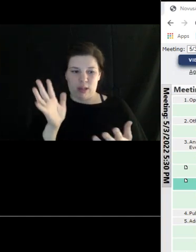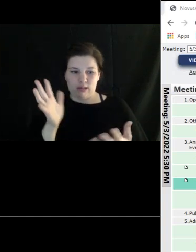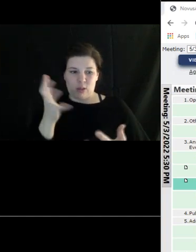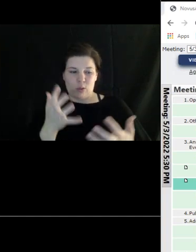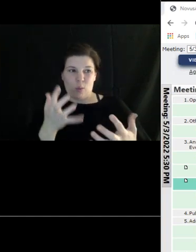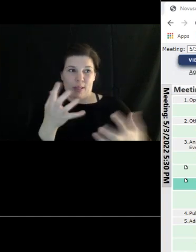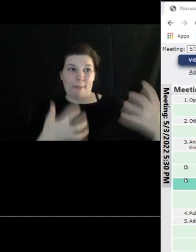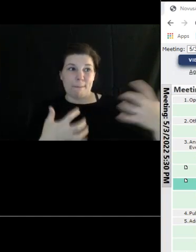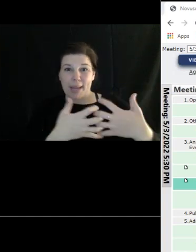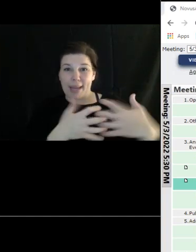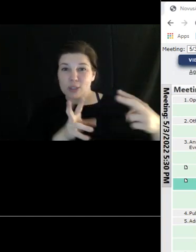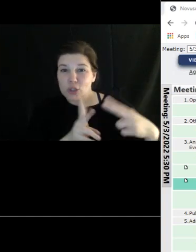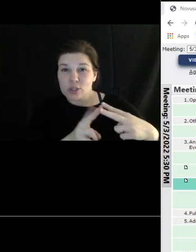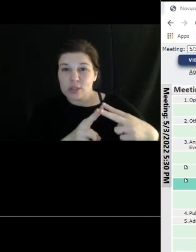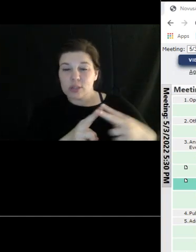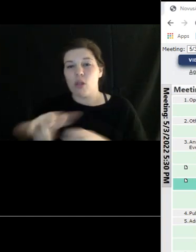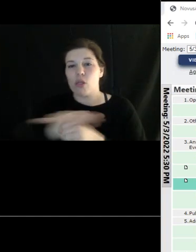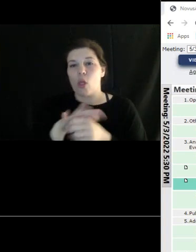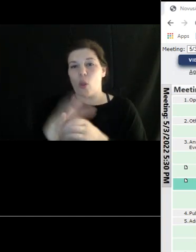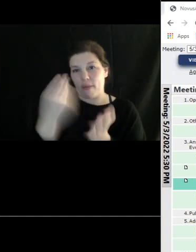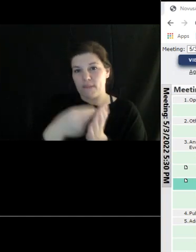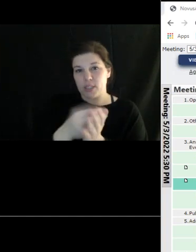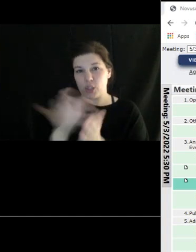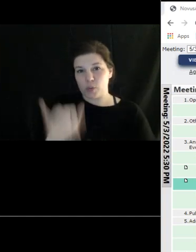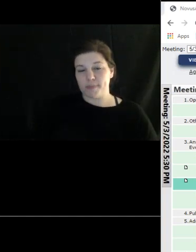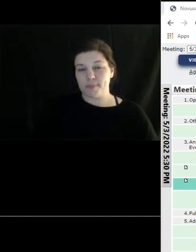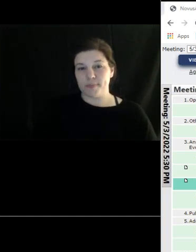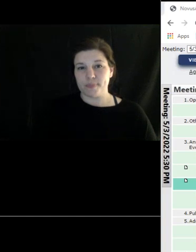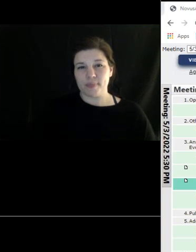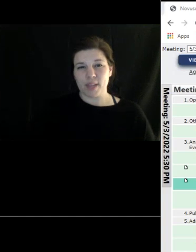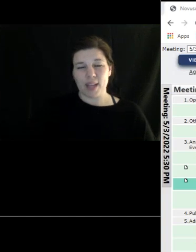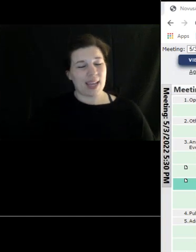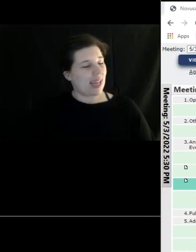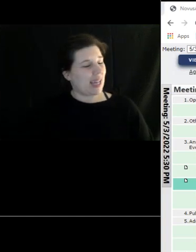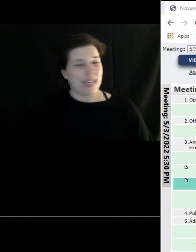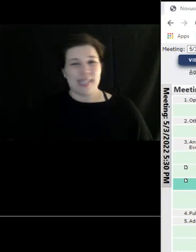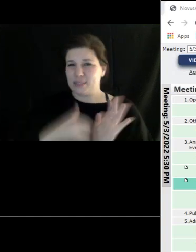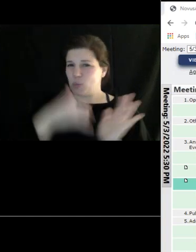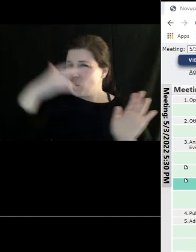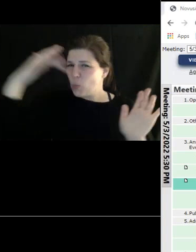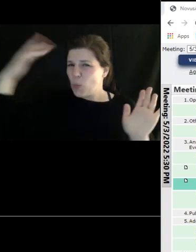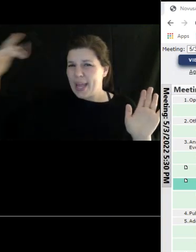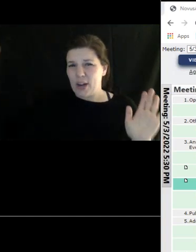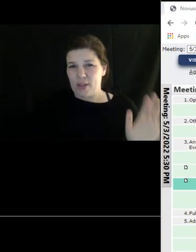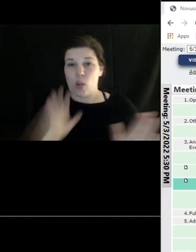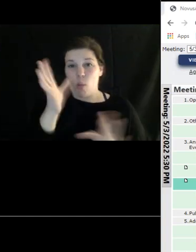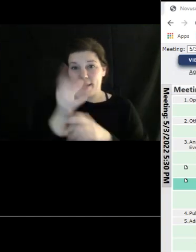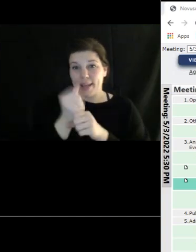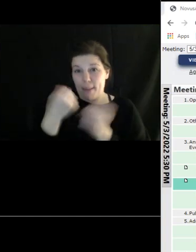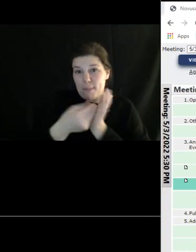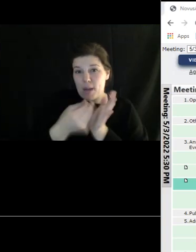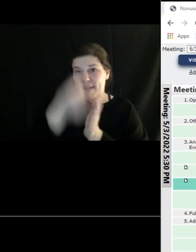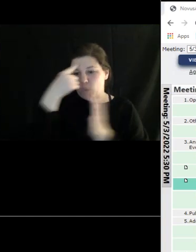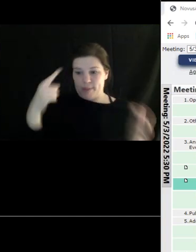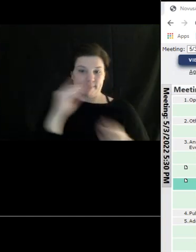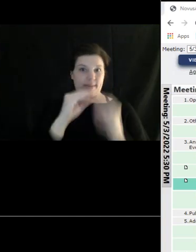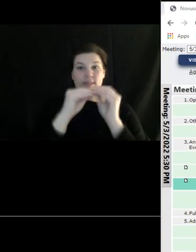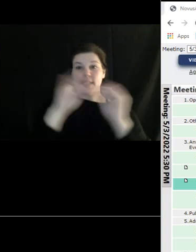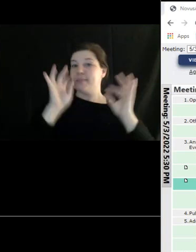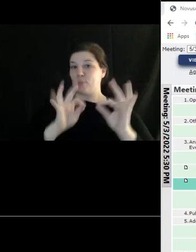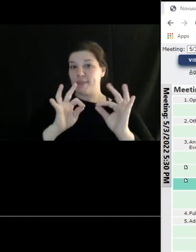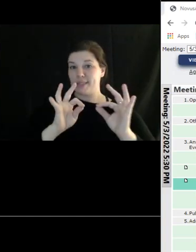So it's another great example of rarely are you going to get funding that's going to completely solve the problem. However, right there, hopefully